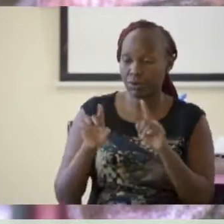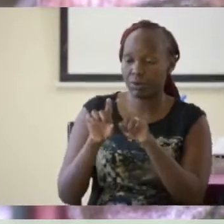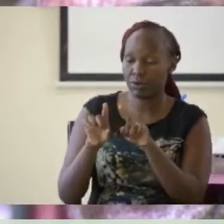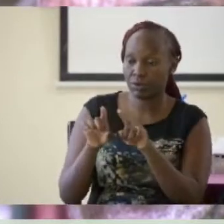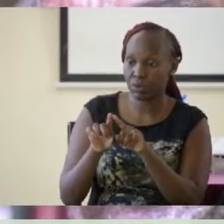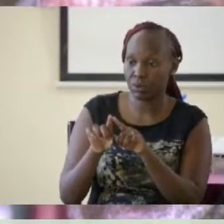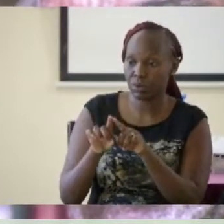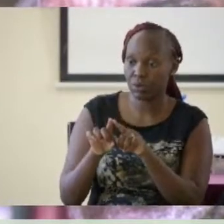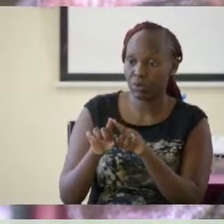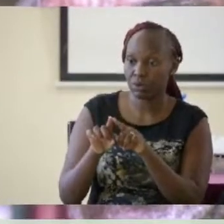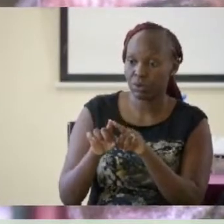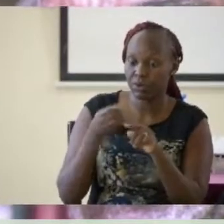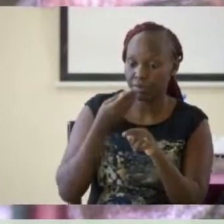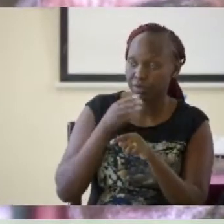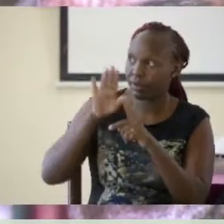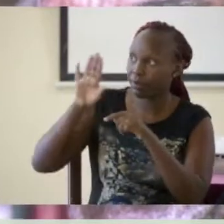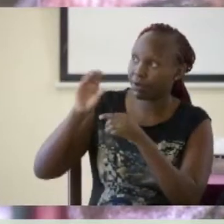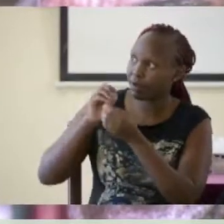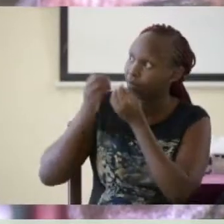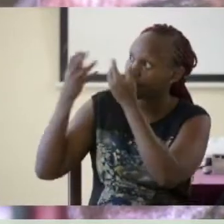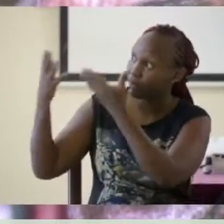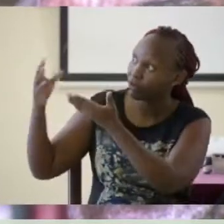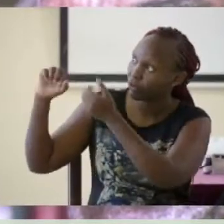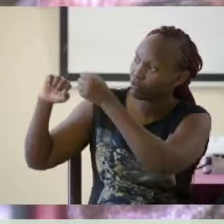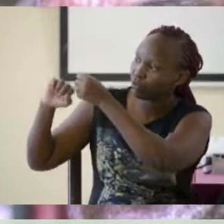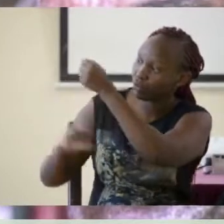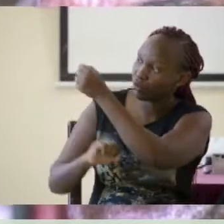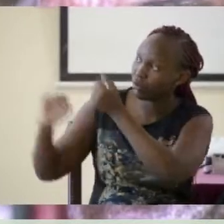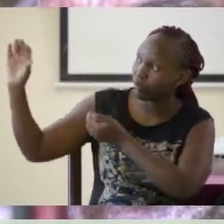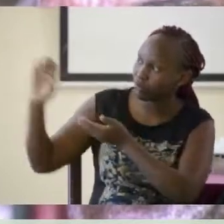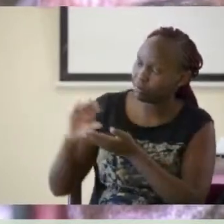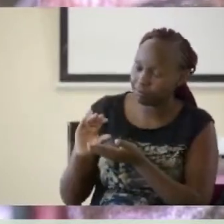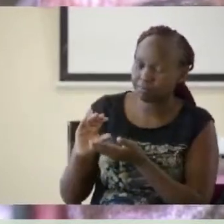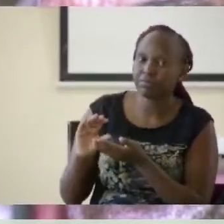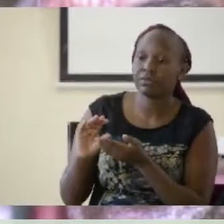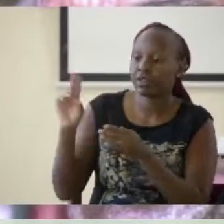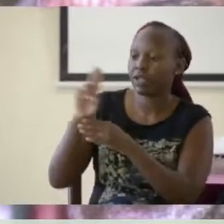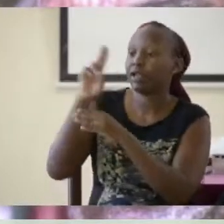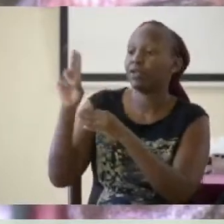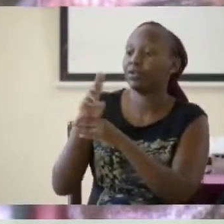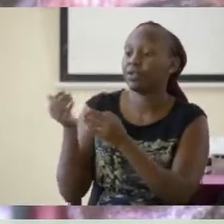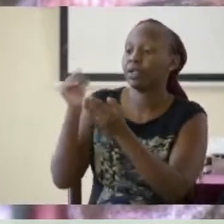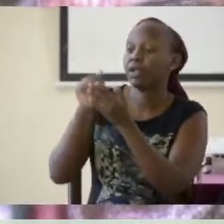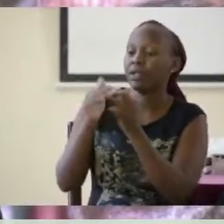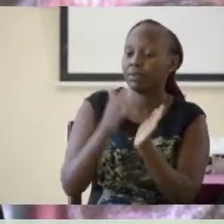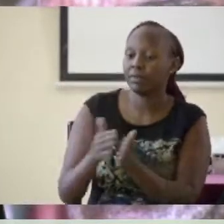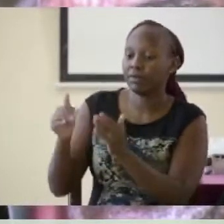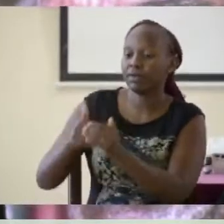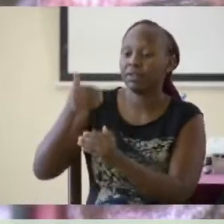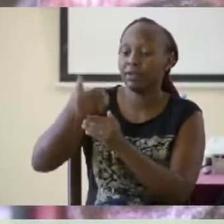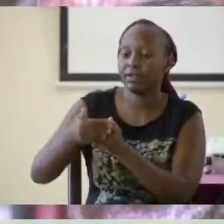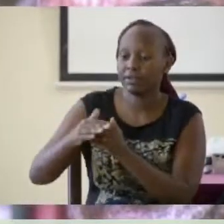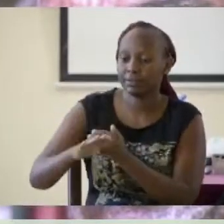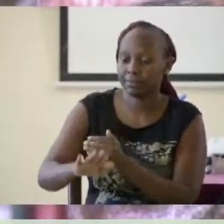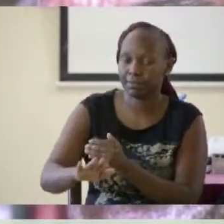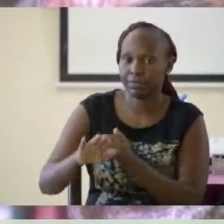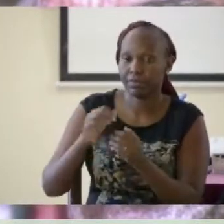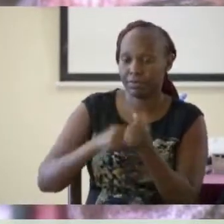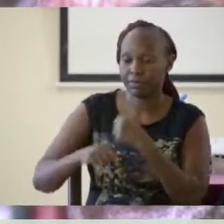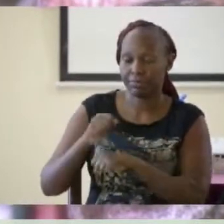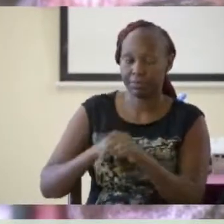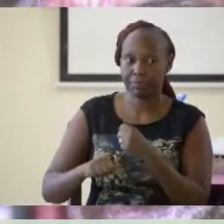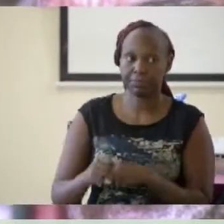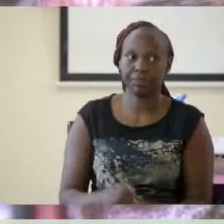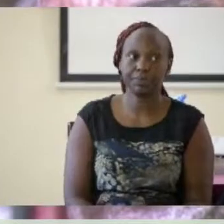turn, you give back the information to the donor, so they can then use it again for planning for the next phase of the activity.